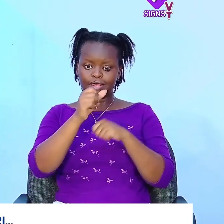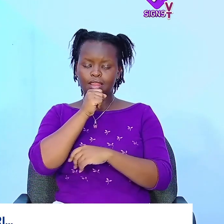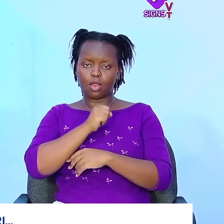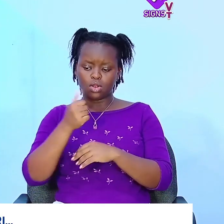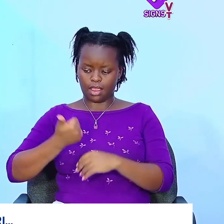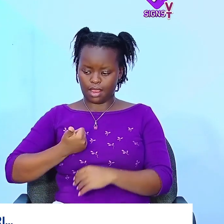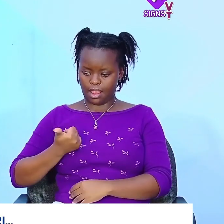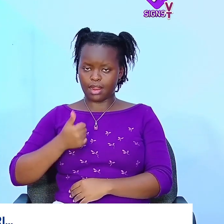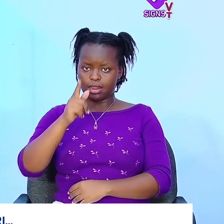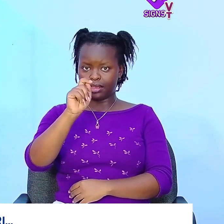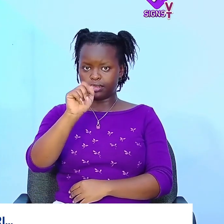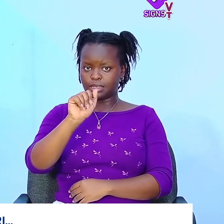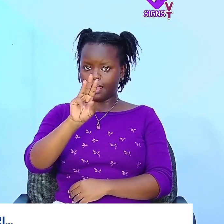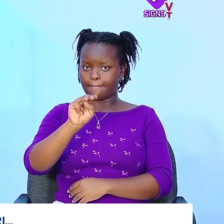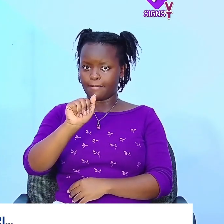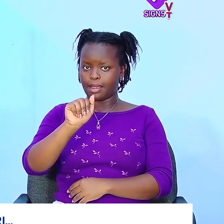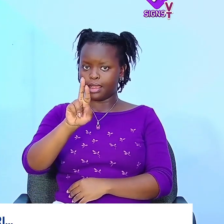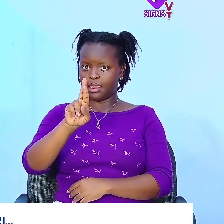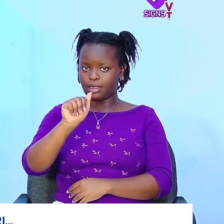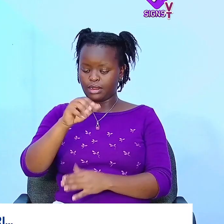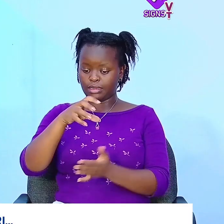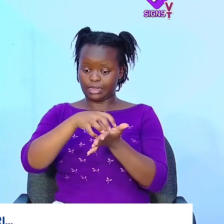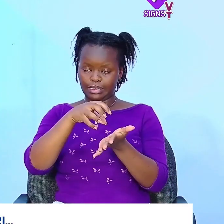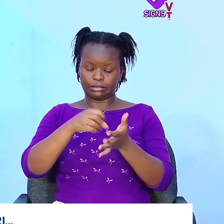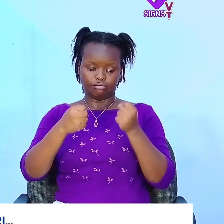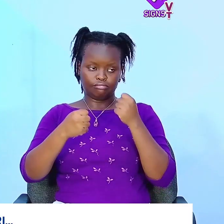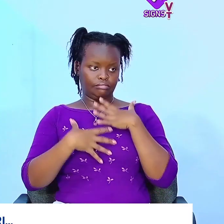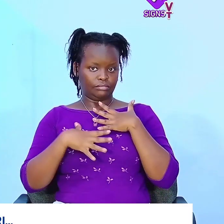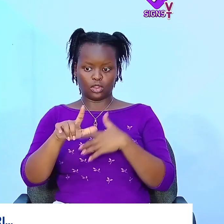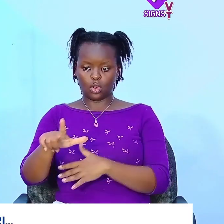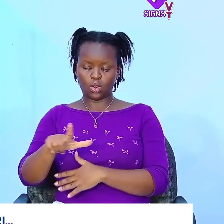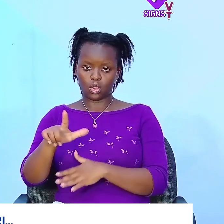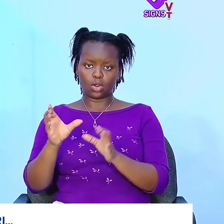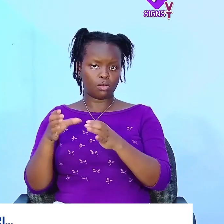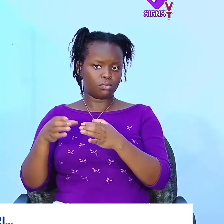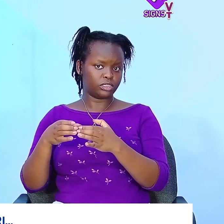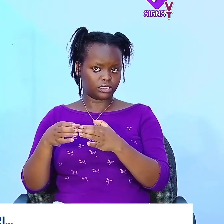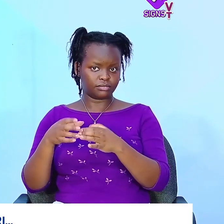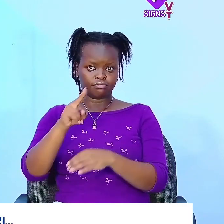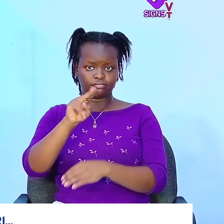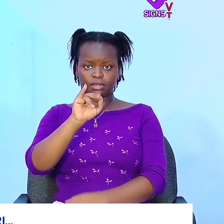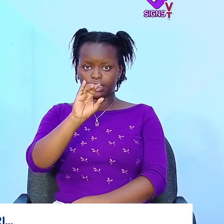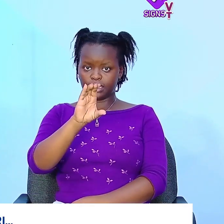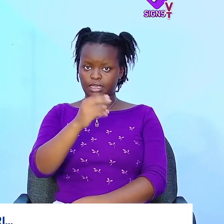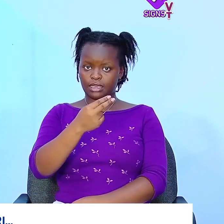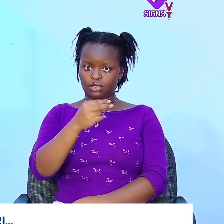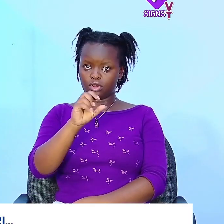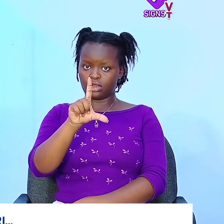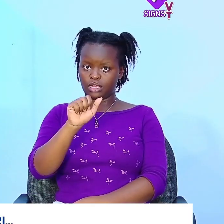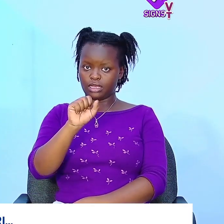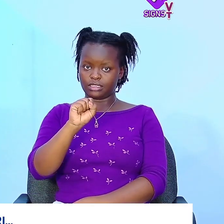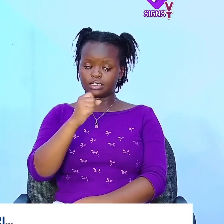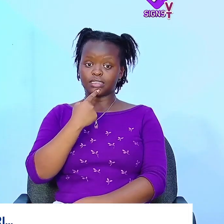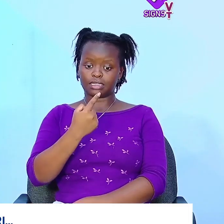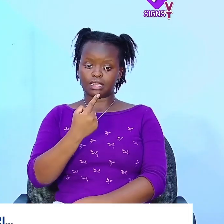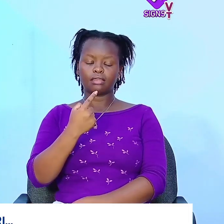girl, Tamara Blessing, in the case that shocked the local community. Nicholas Julius Macharia pleaded